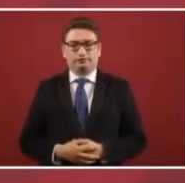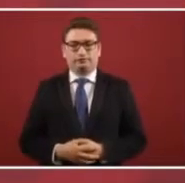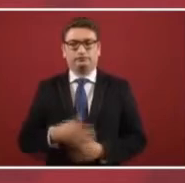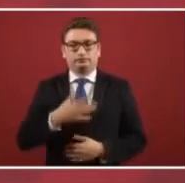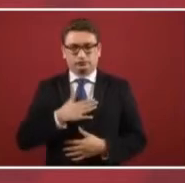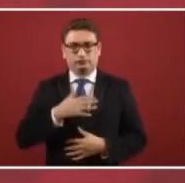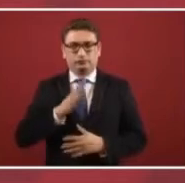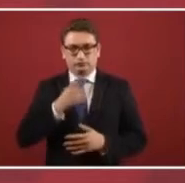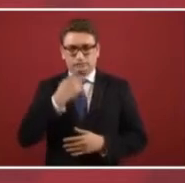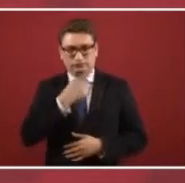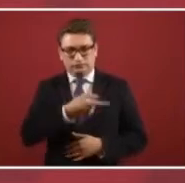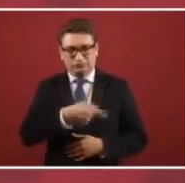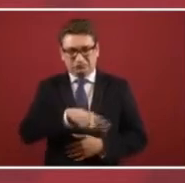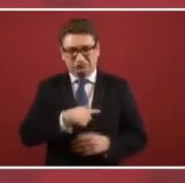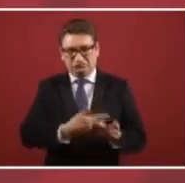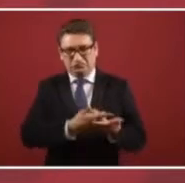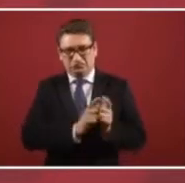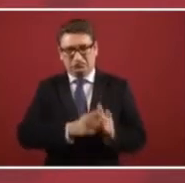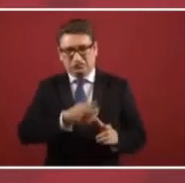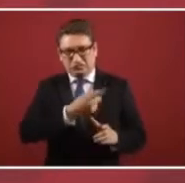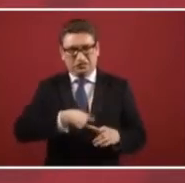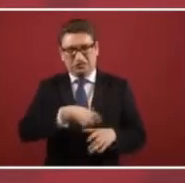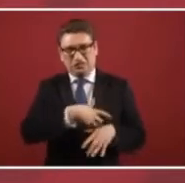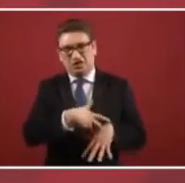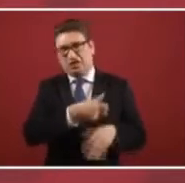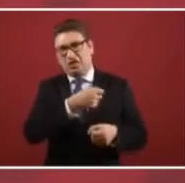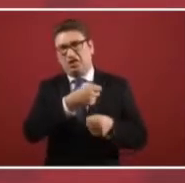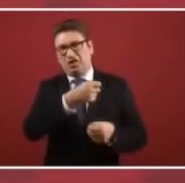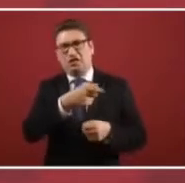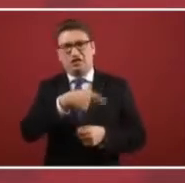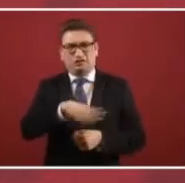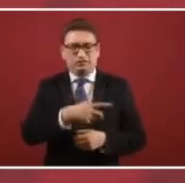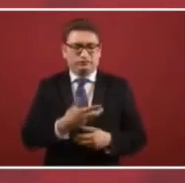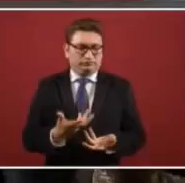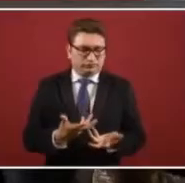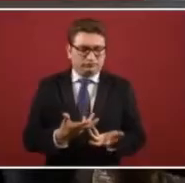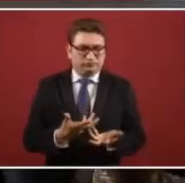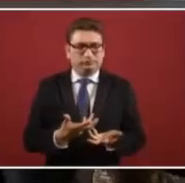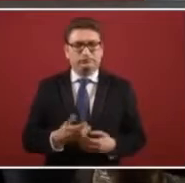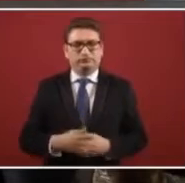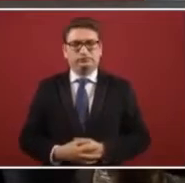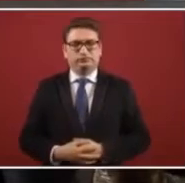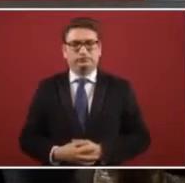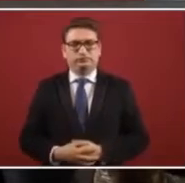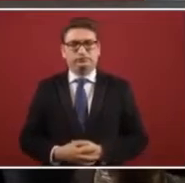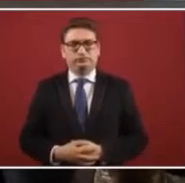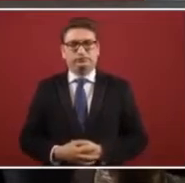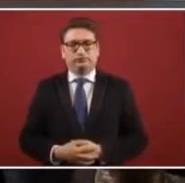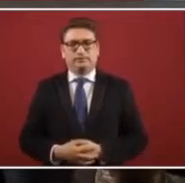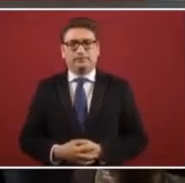that is a variable of conservatism. They are not radicals either.